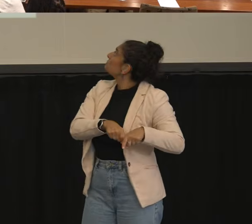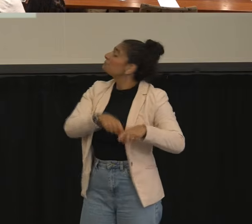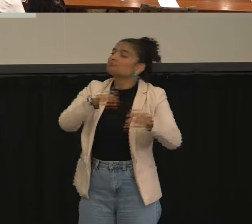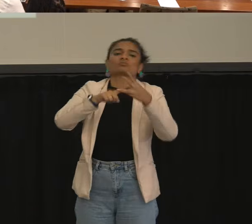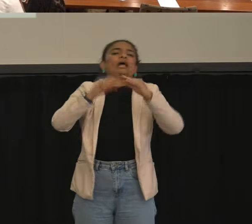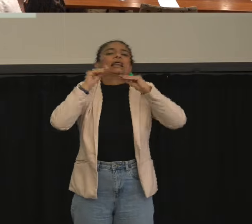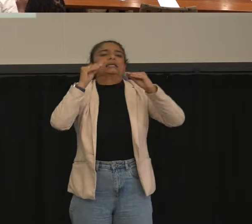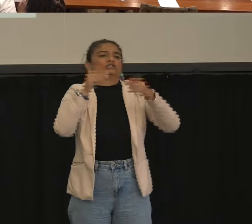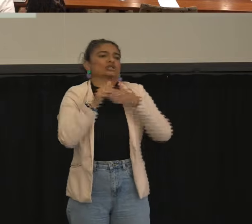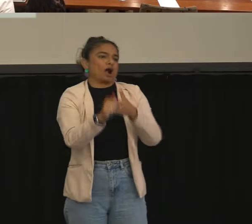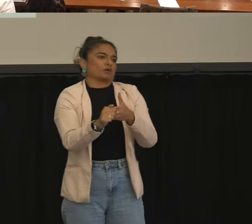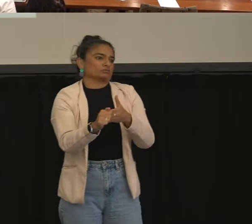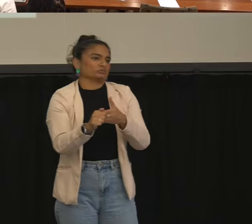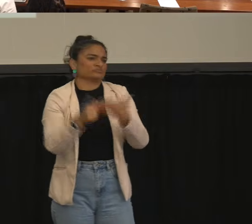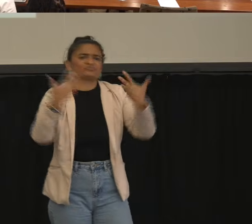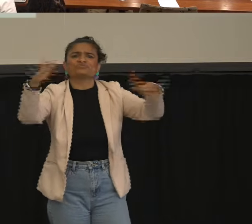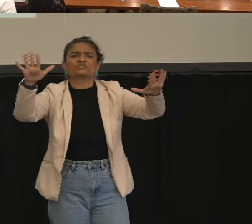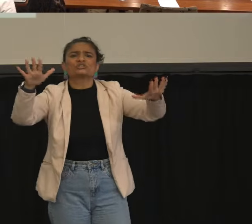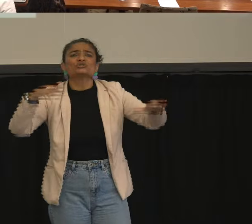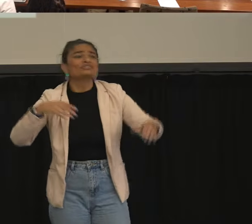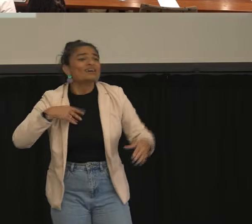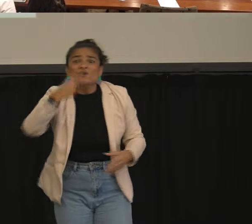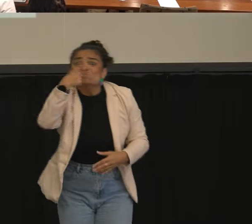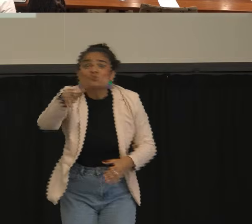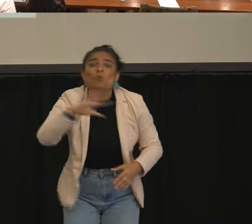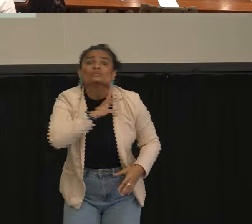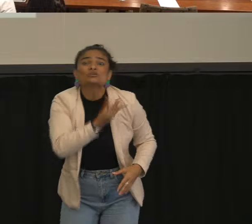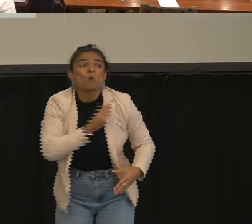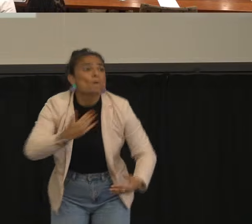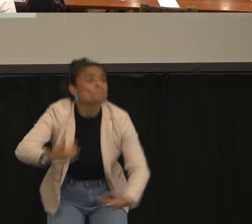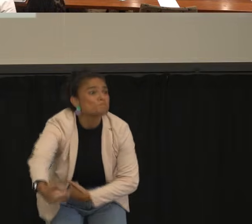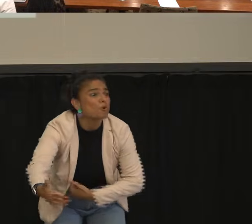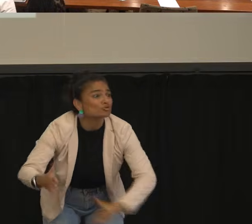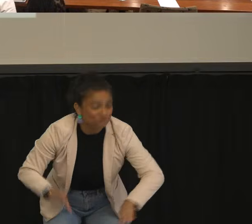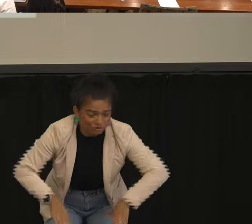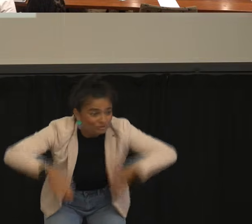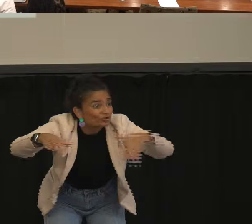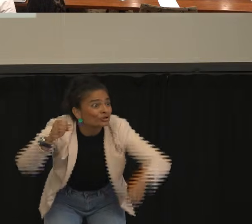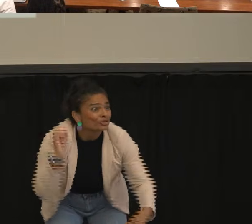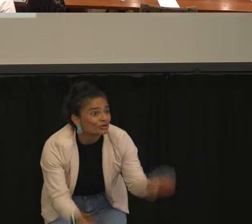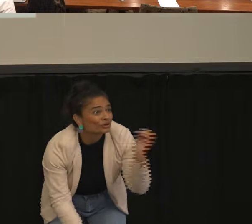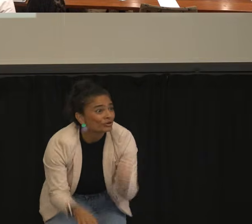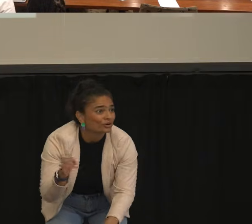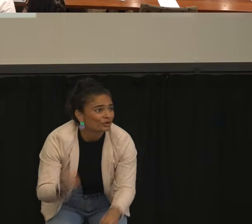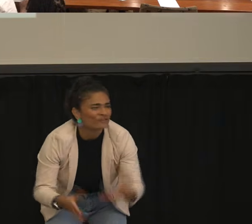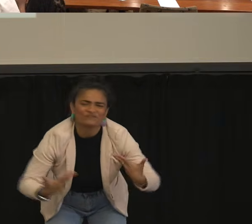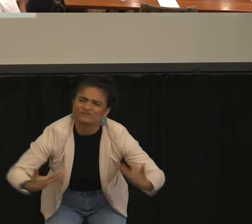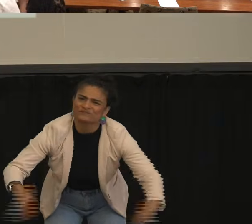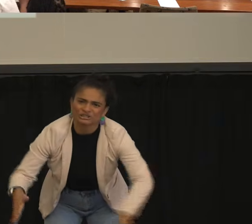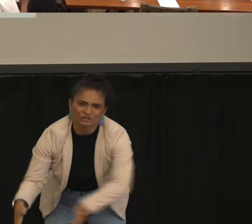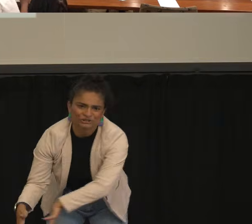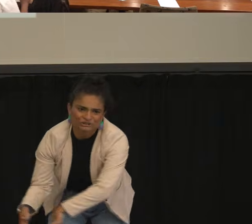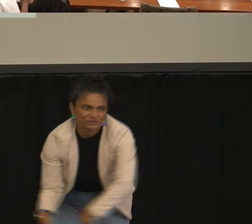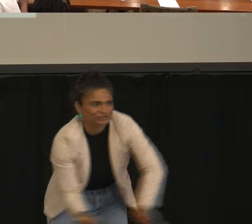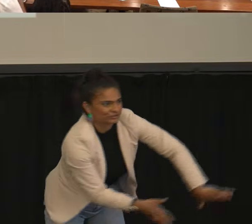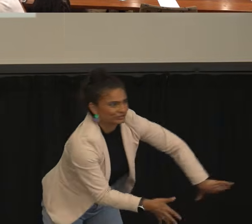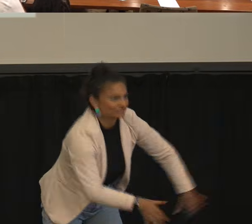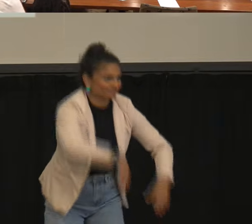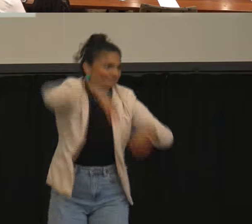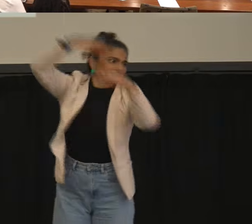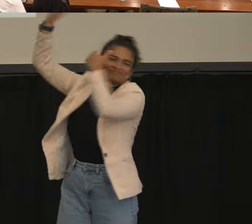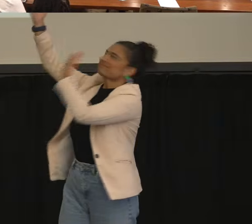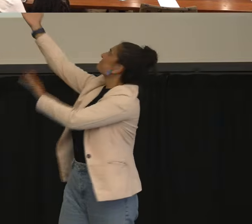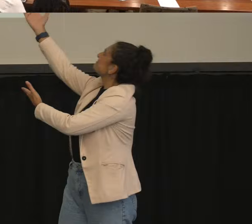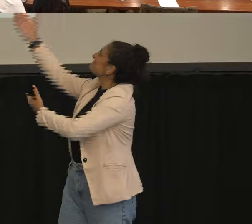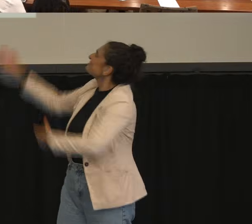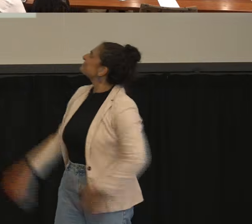test, and the list of signs and the teaching guide. So you see that box that Simone was packing? All